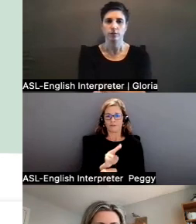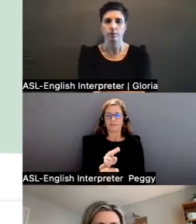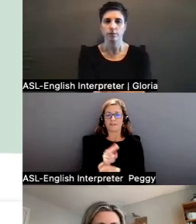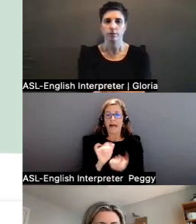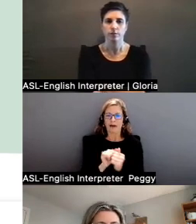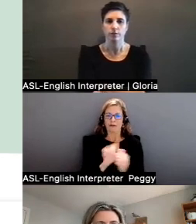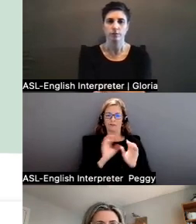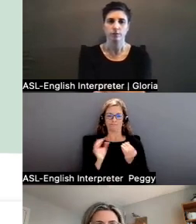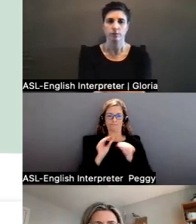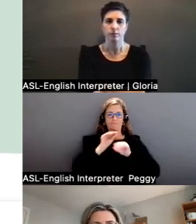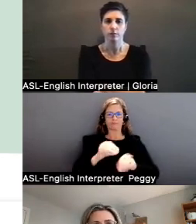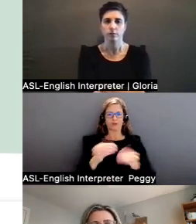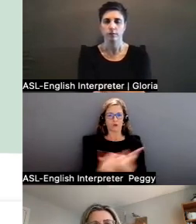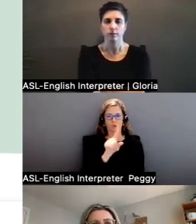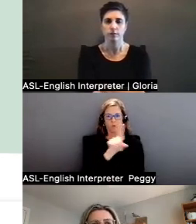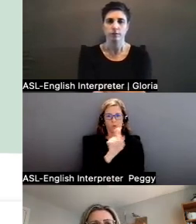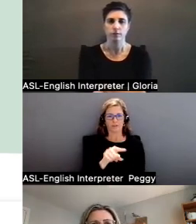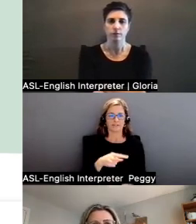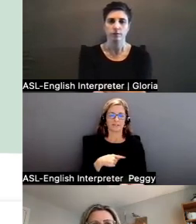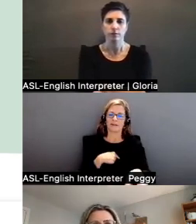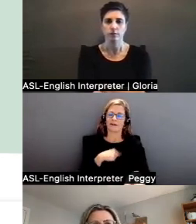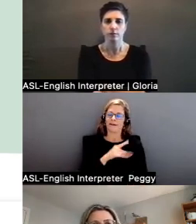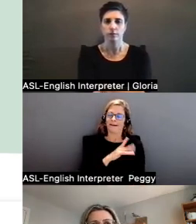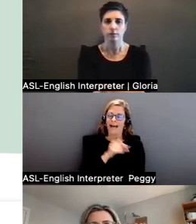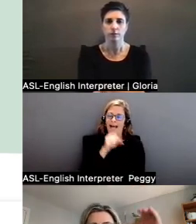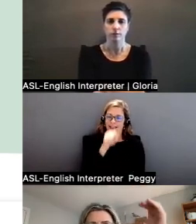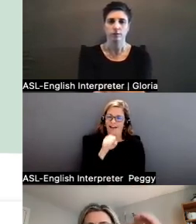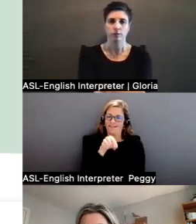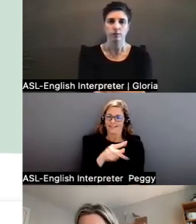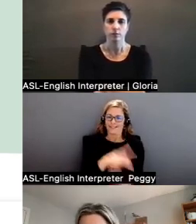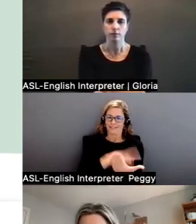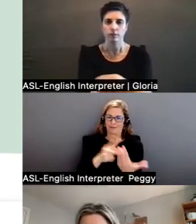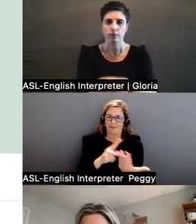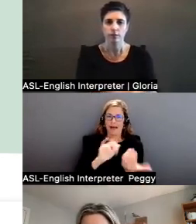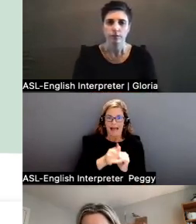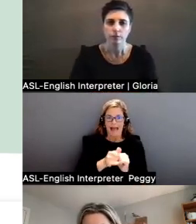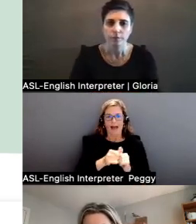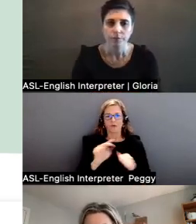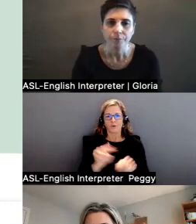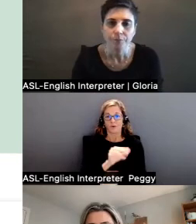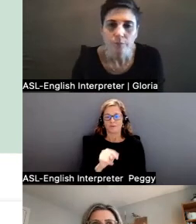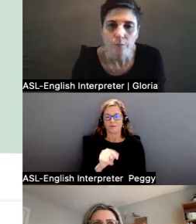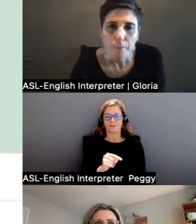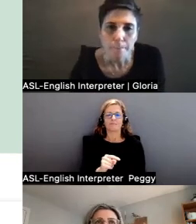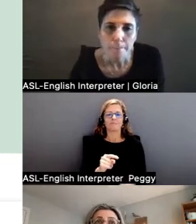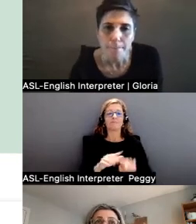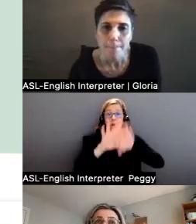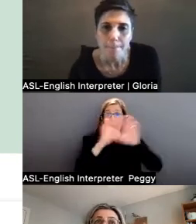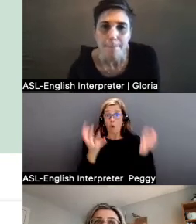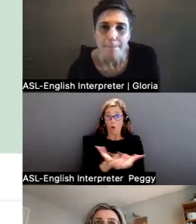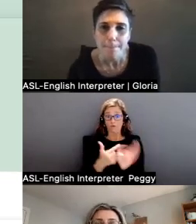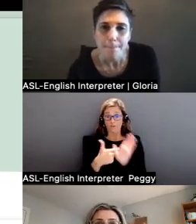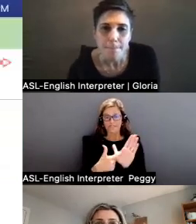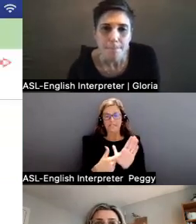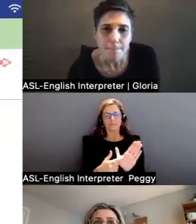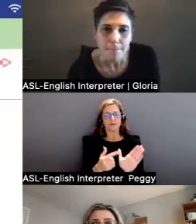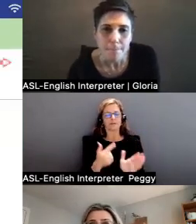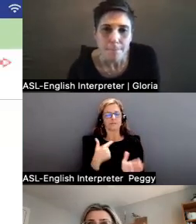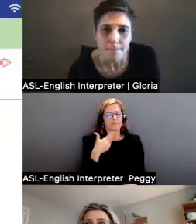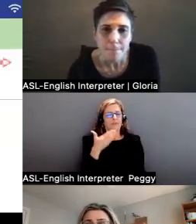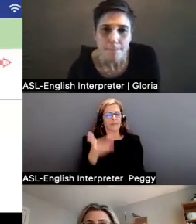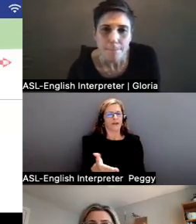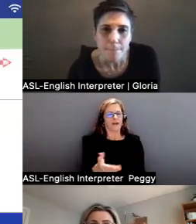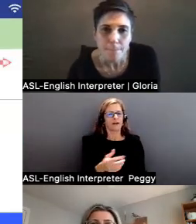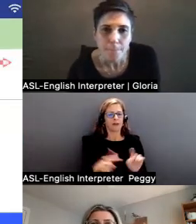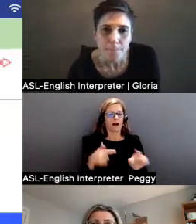I absolutely love how it works. And there's an overview in the example that I'm showing you, but I'm going to jump in for a